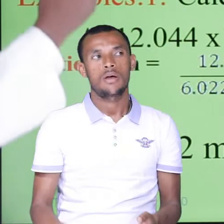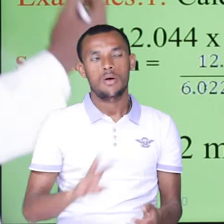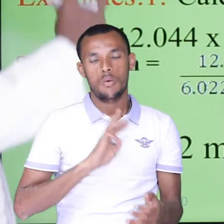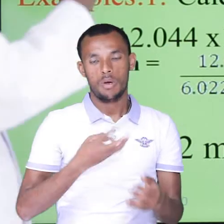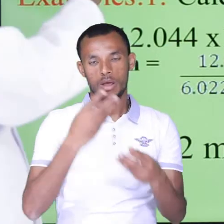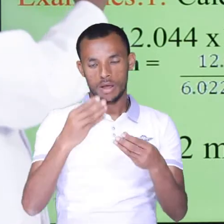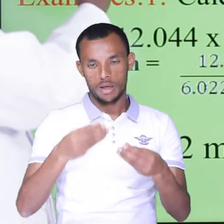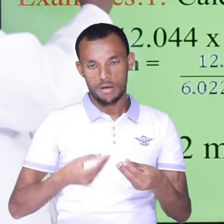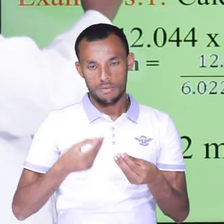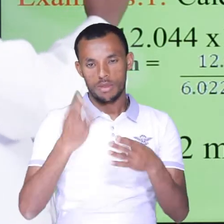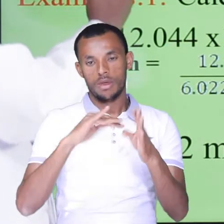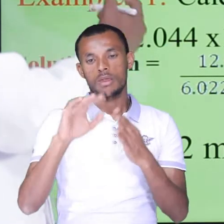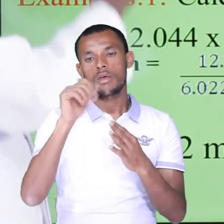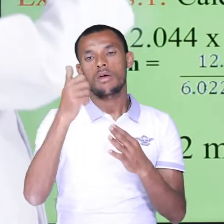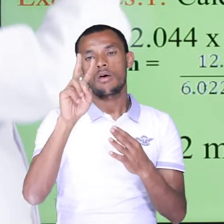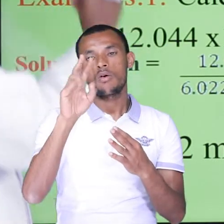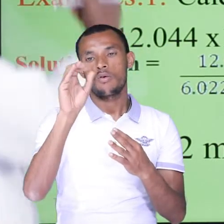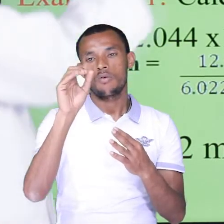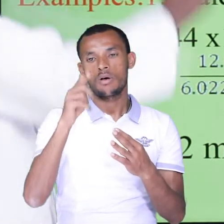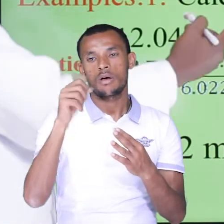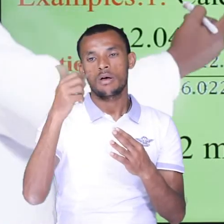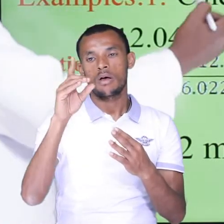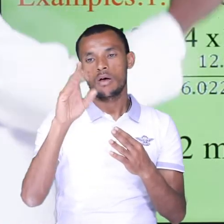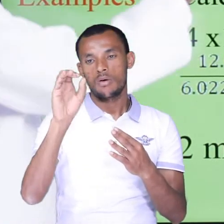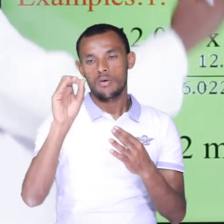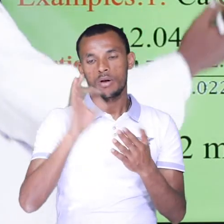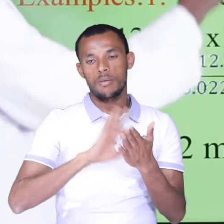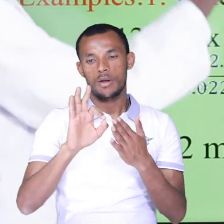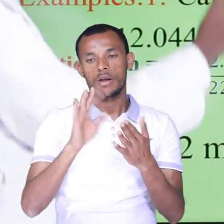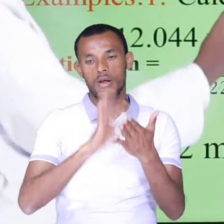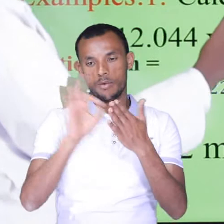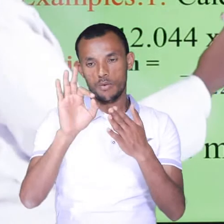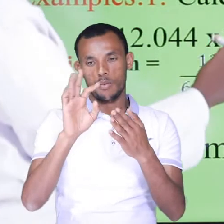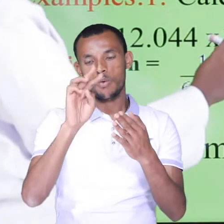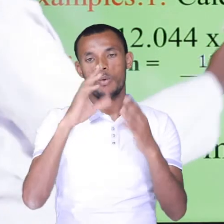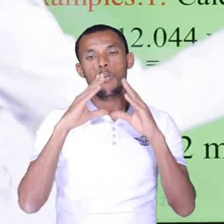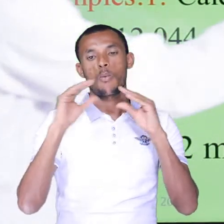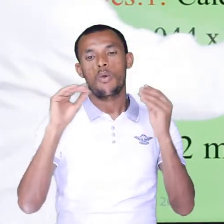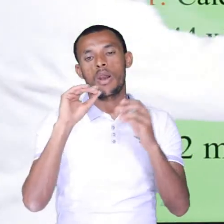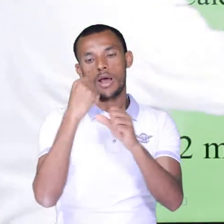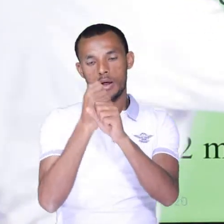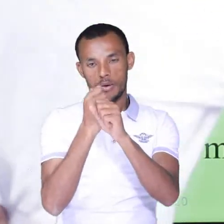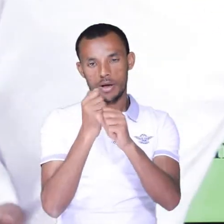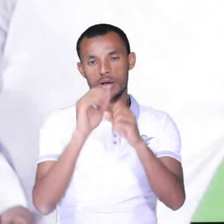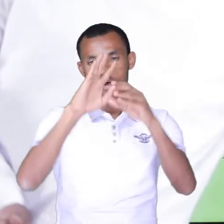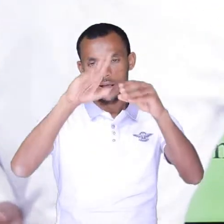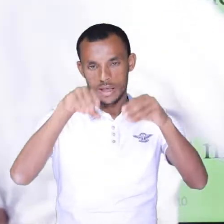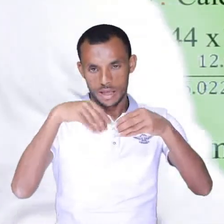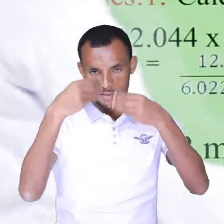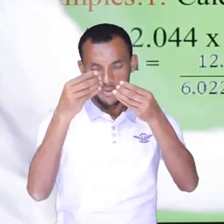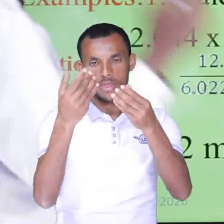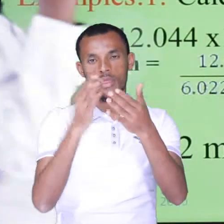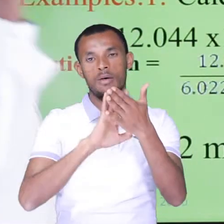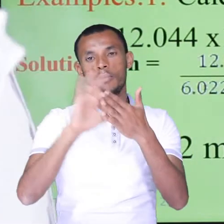given in terms of Avogadro number. So, number of moles can be expressed or calculated as given number of